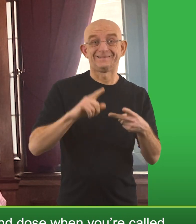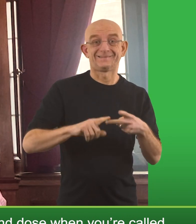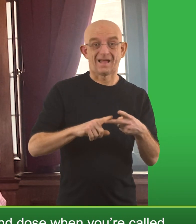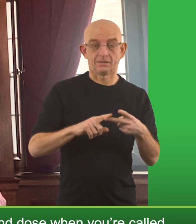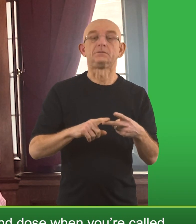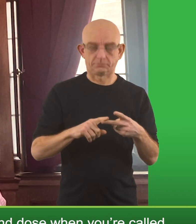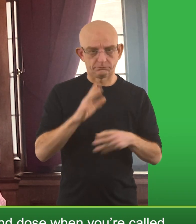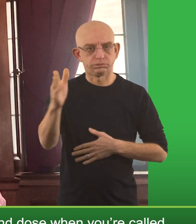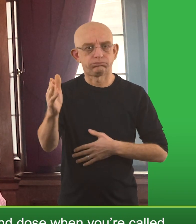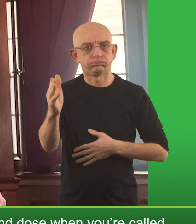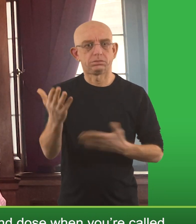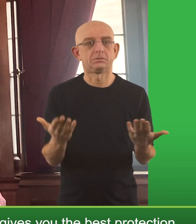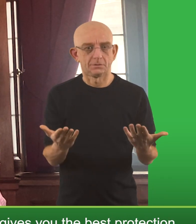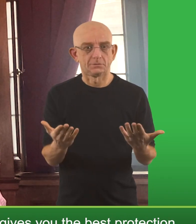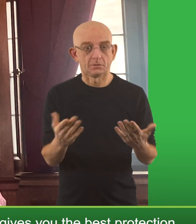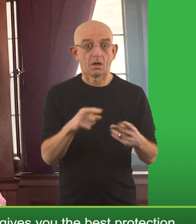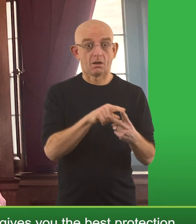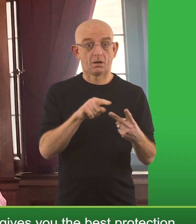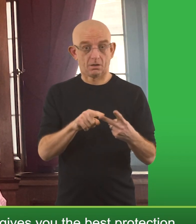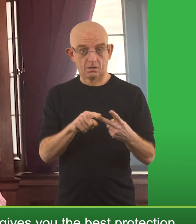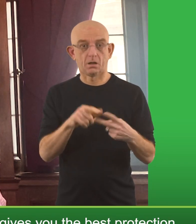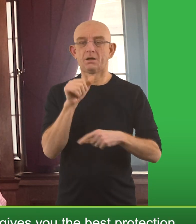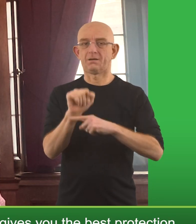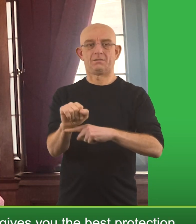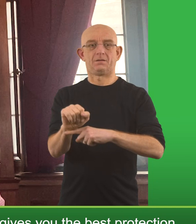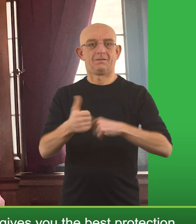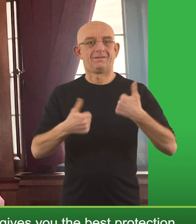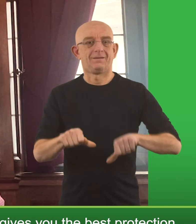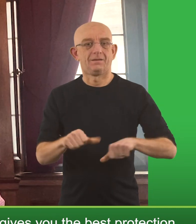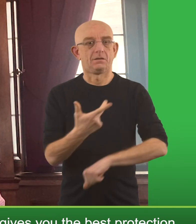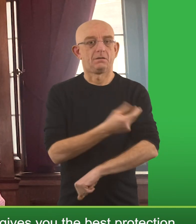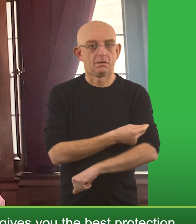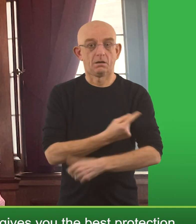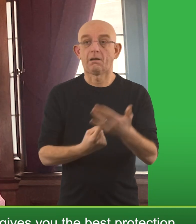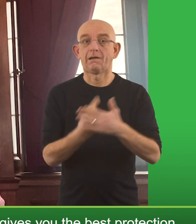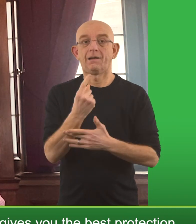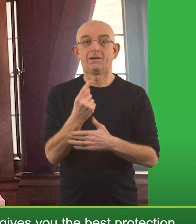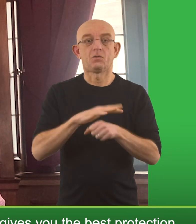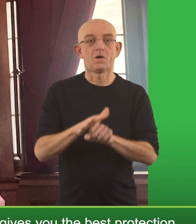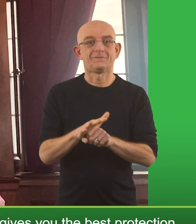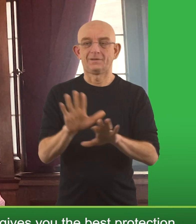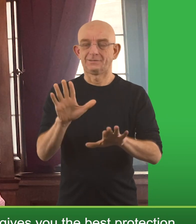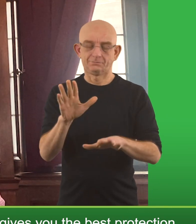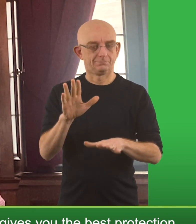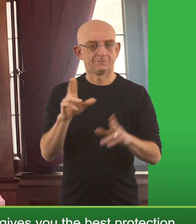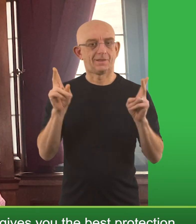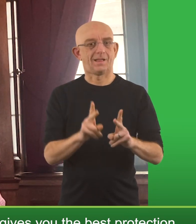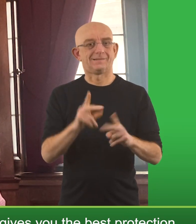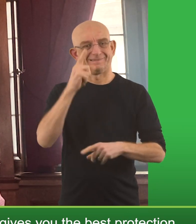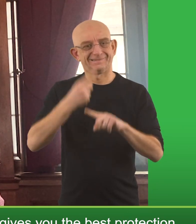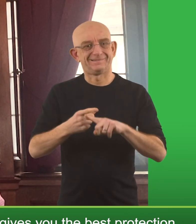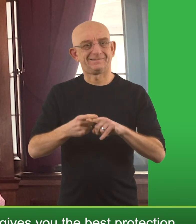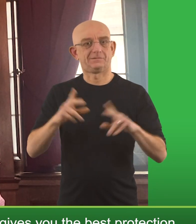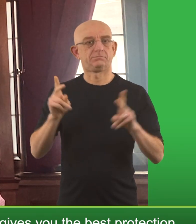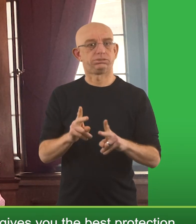your second dose when you're called. Receiving both doses of the COVID vaccine gives you the best protection from becoming seriously ill